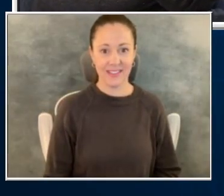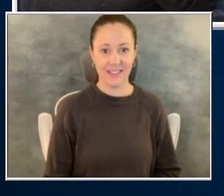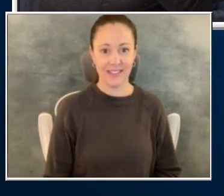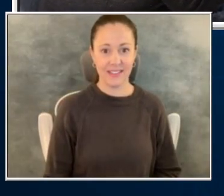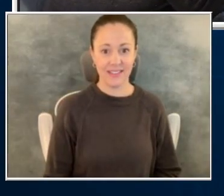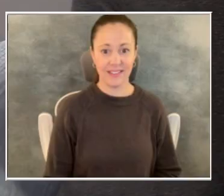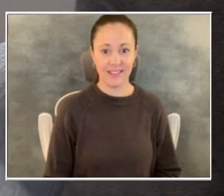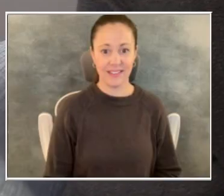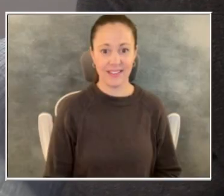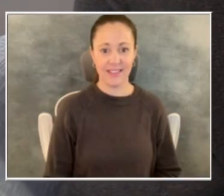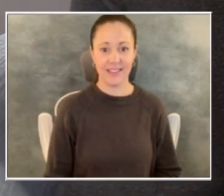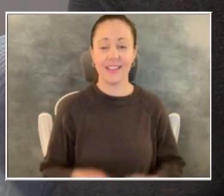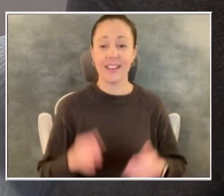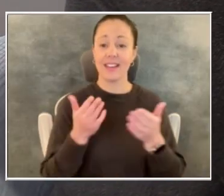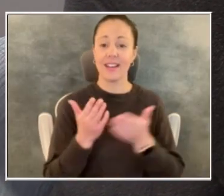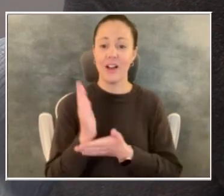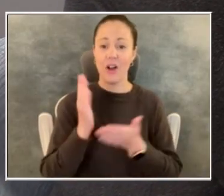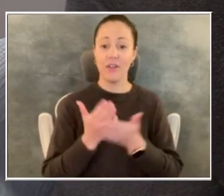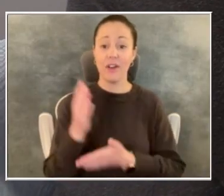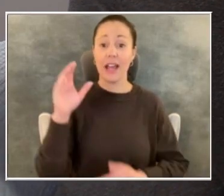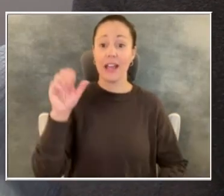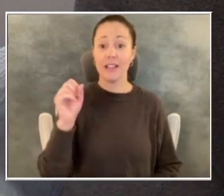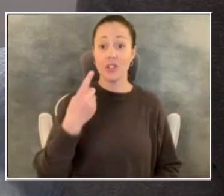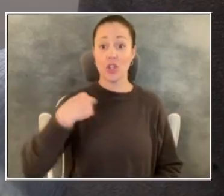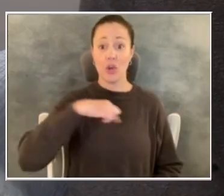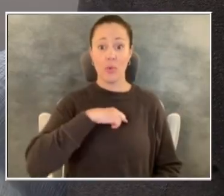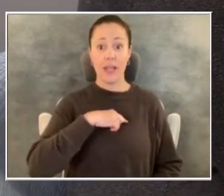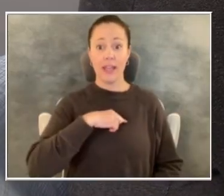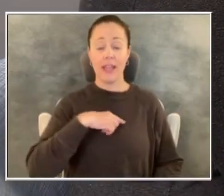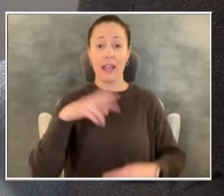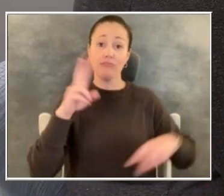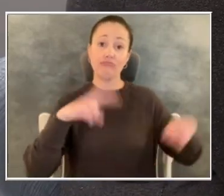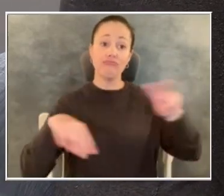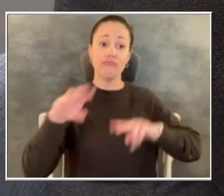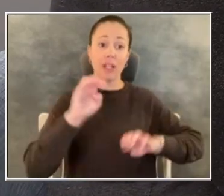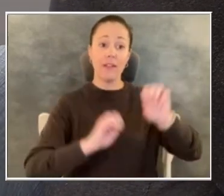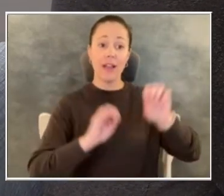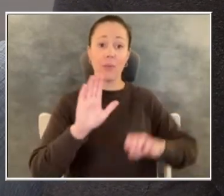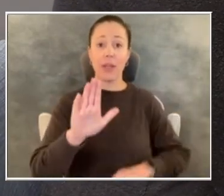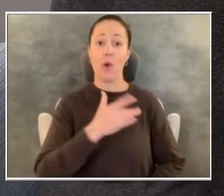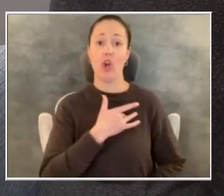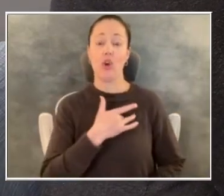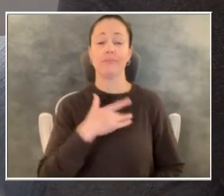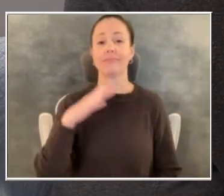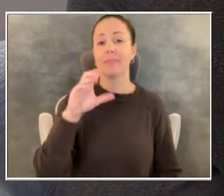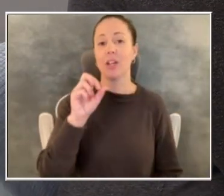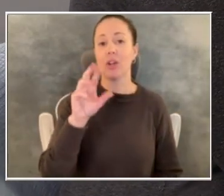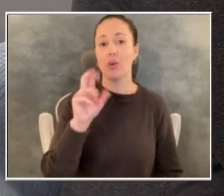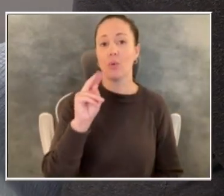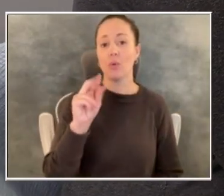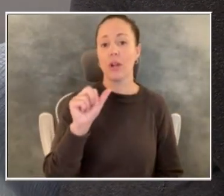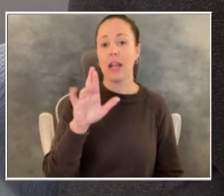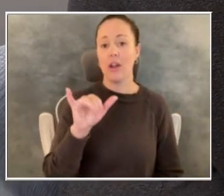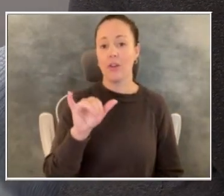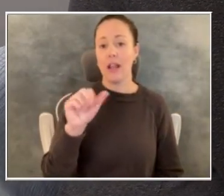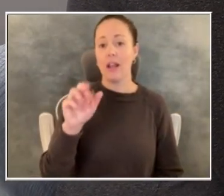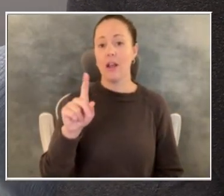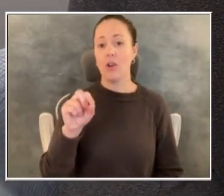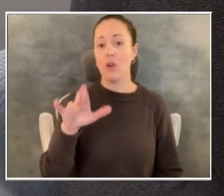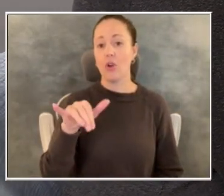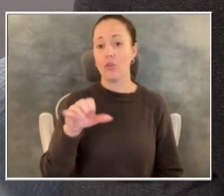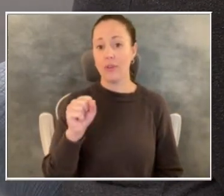All right, so we evaluated your coronary arteries, your heart arteries, looking for those deposits of calcified plaque, and